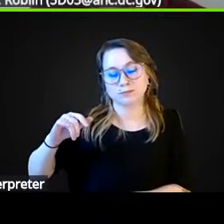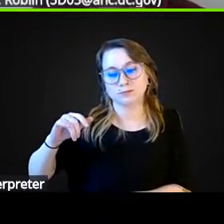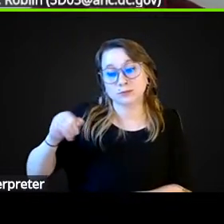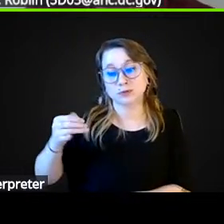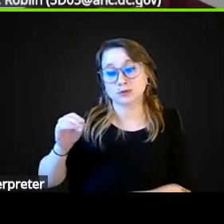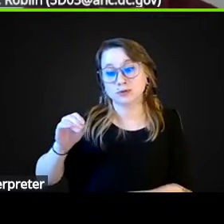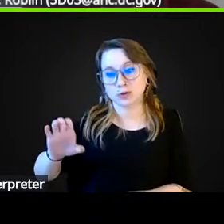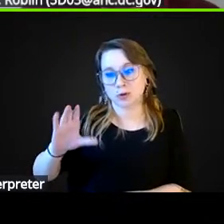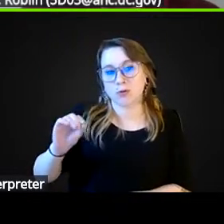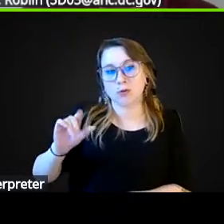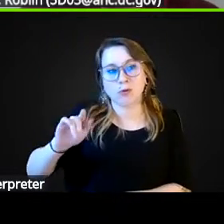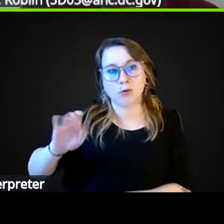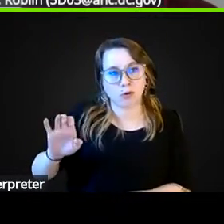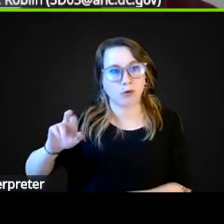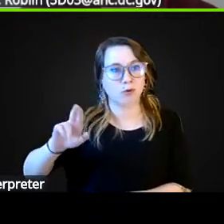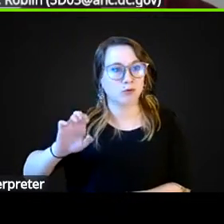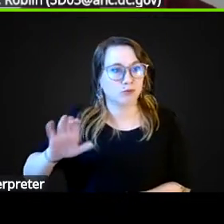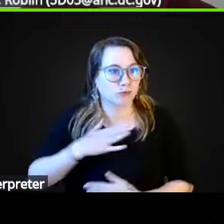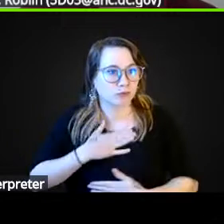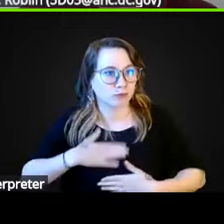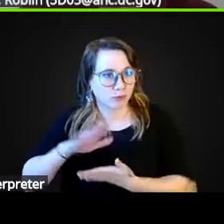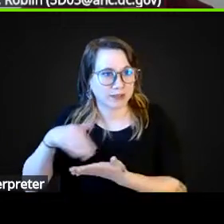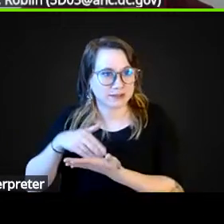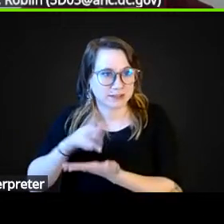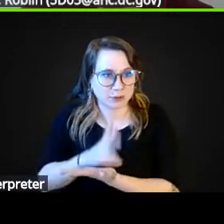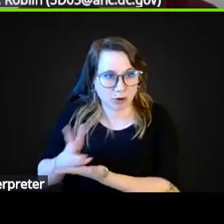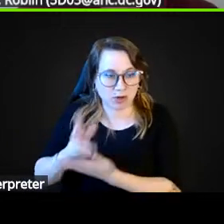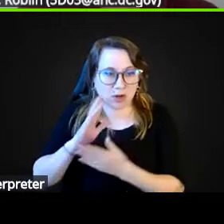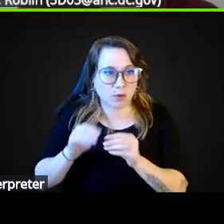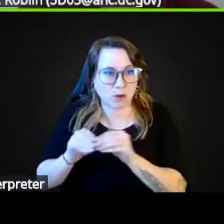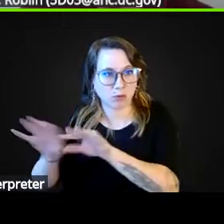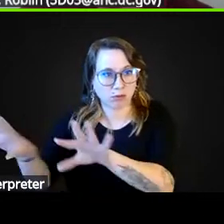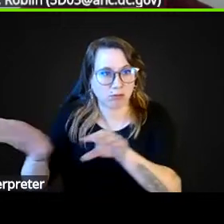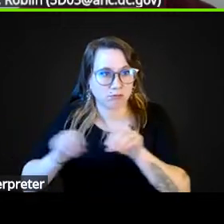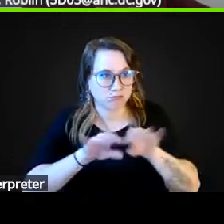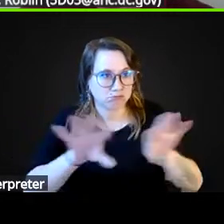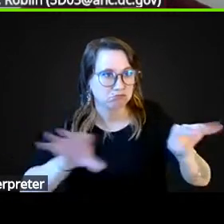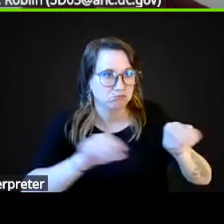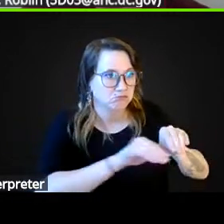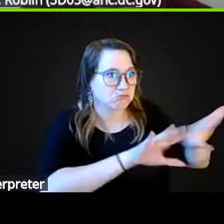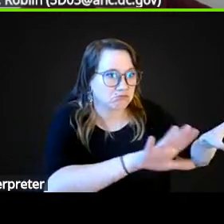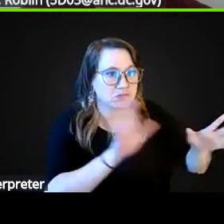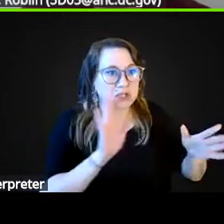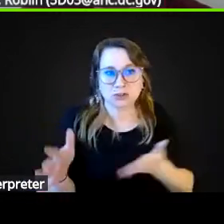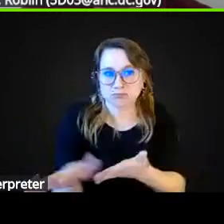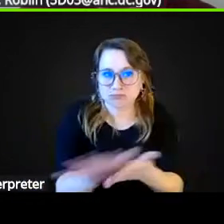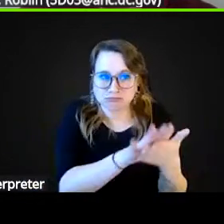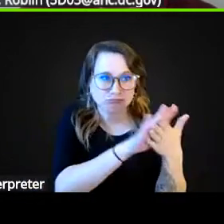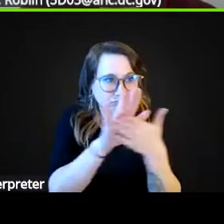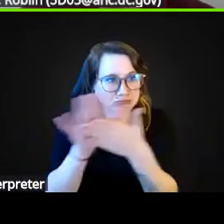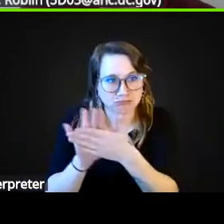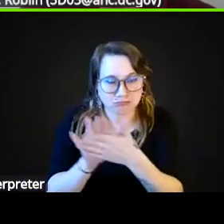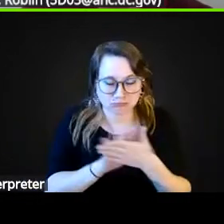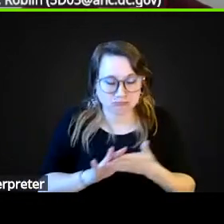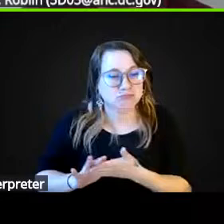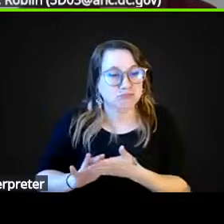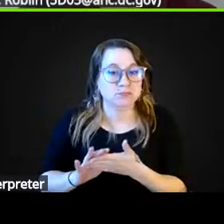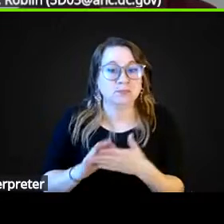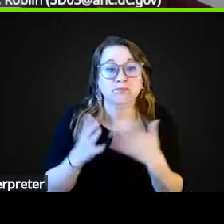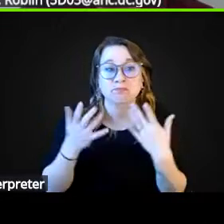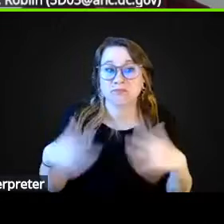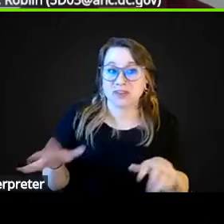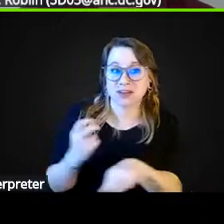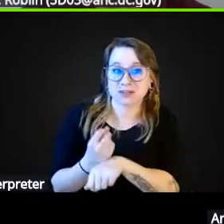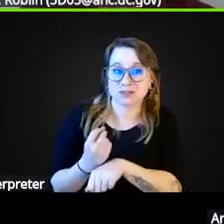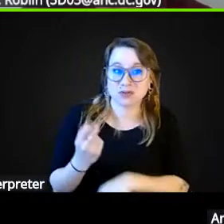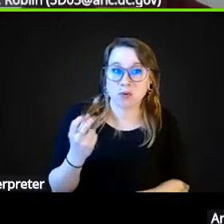lot. And we're going to branch out from those 3 spots and just clean. And then from 12 to 2,